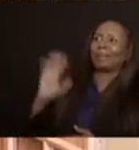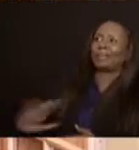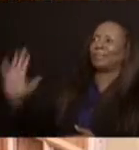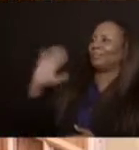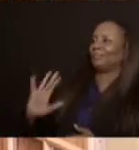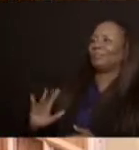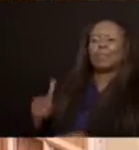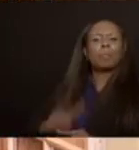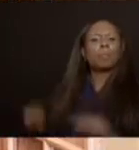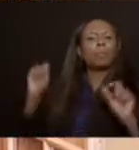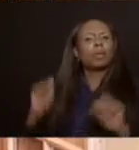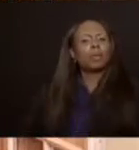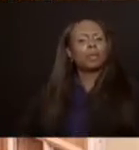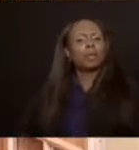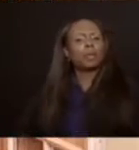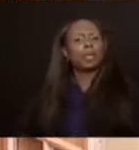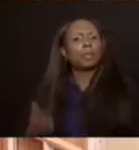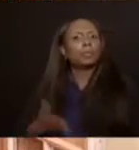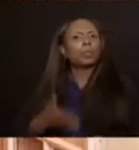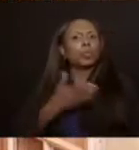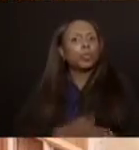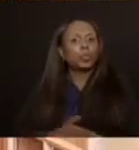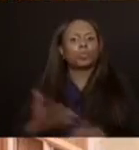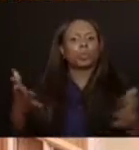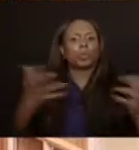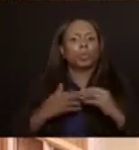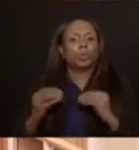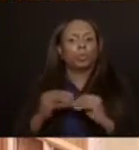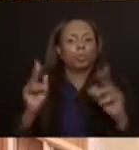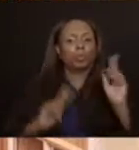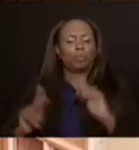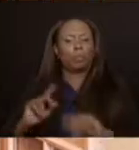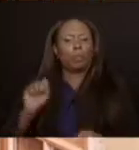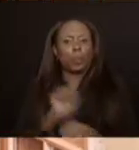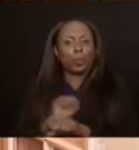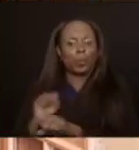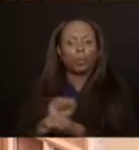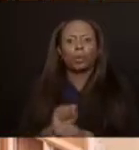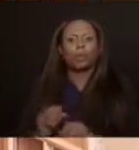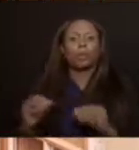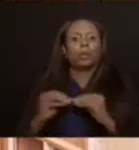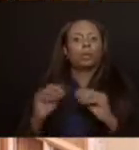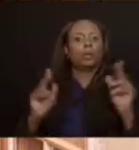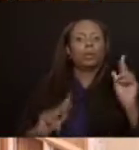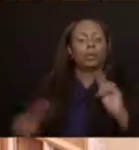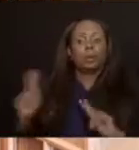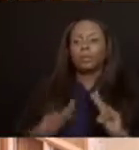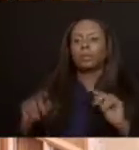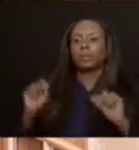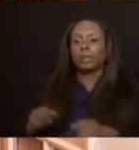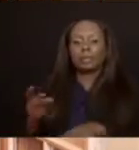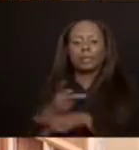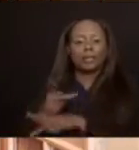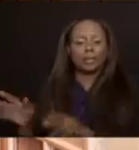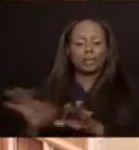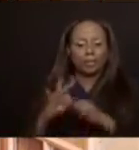that more people are working again, make sure that more people are in a position to take care of their families again, make sure that less people get sick again.